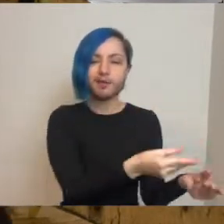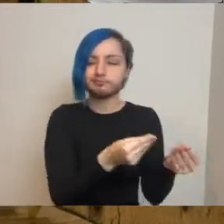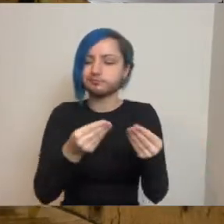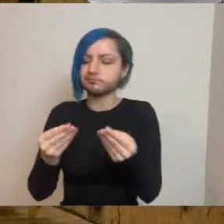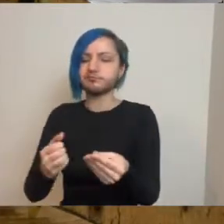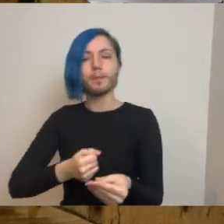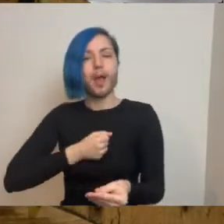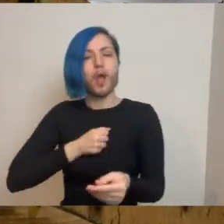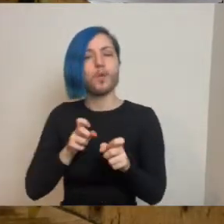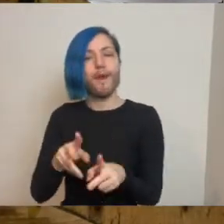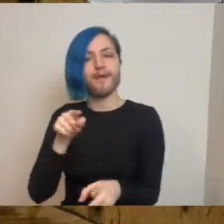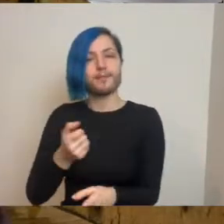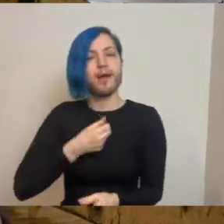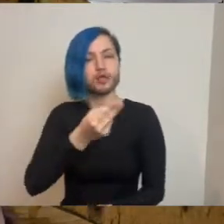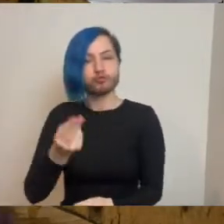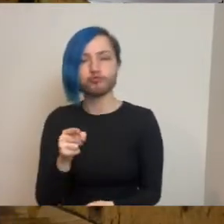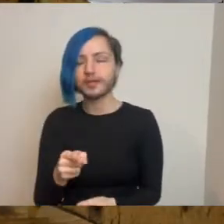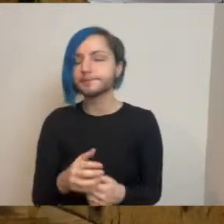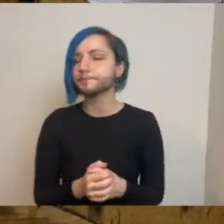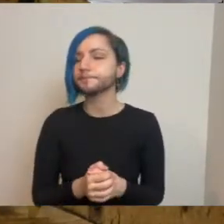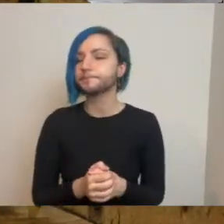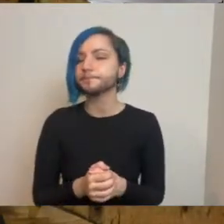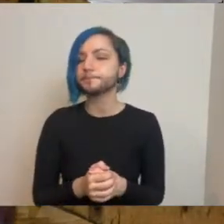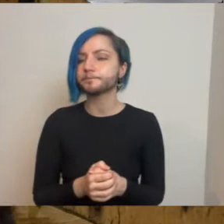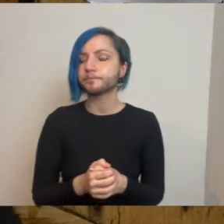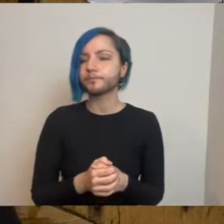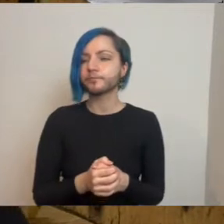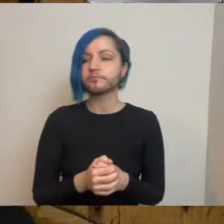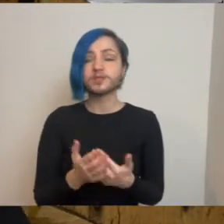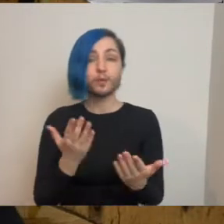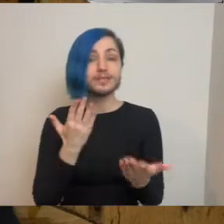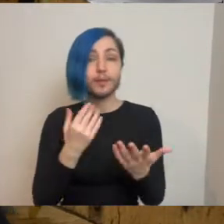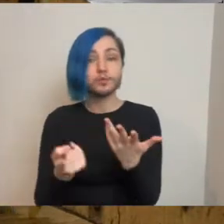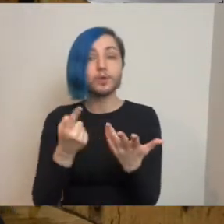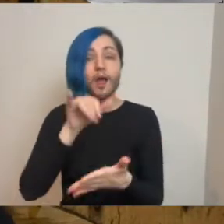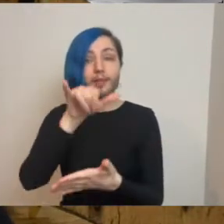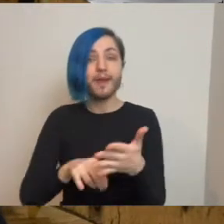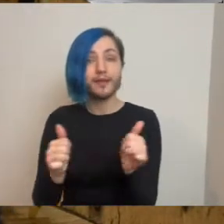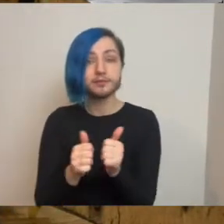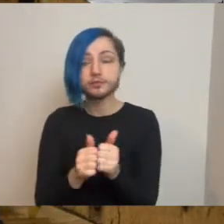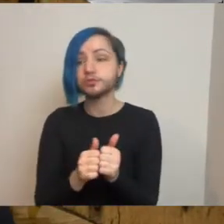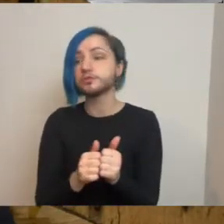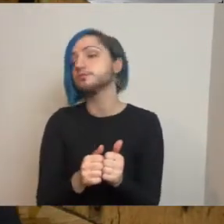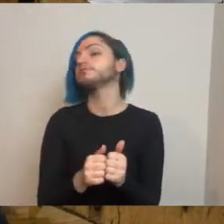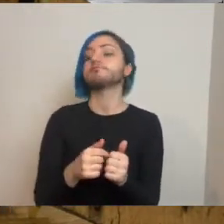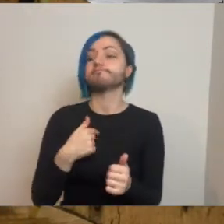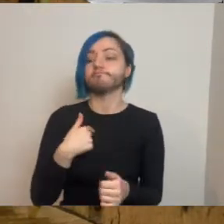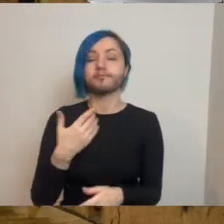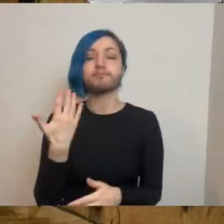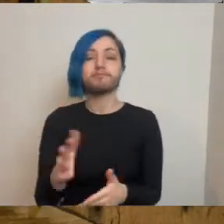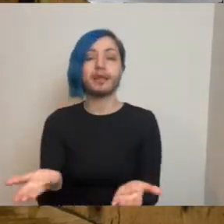into my own drawing. Now, like the other page that I showed you, I